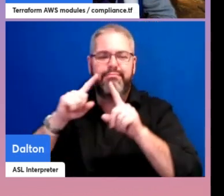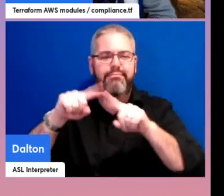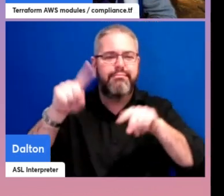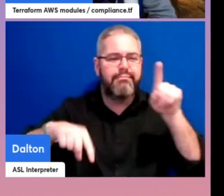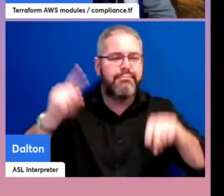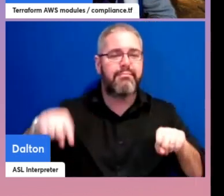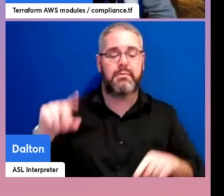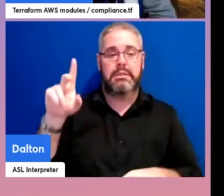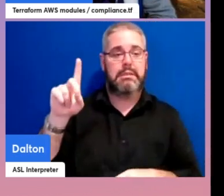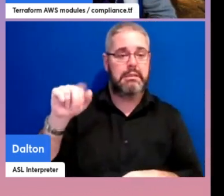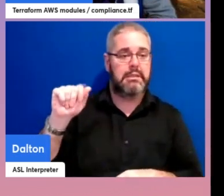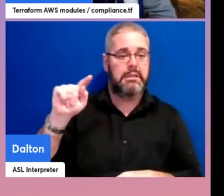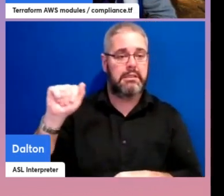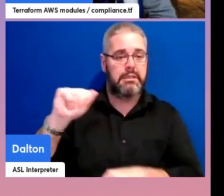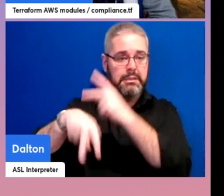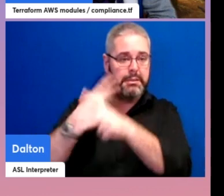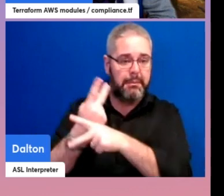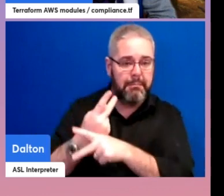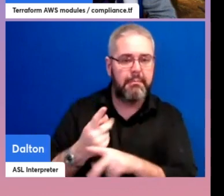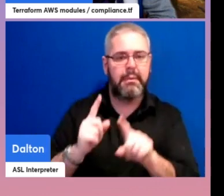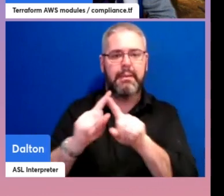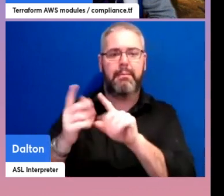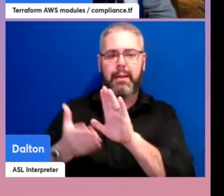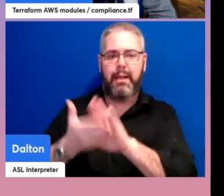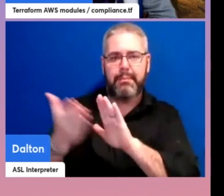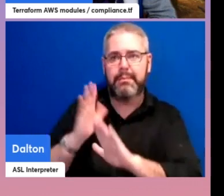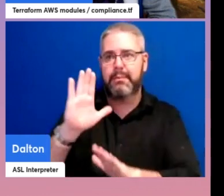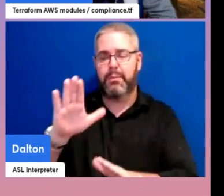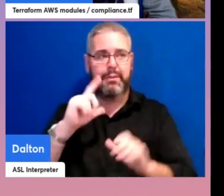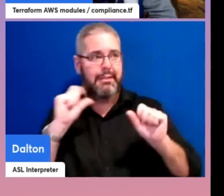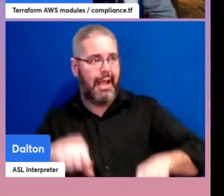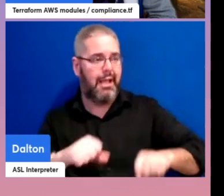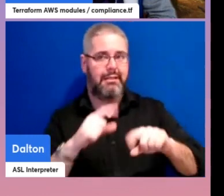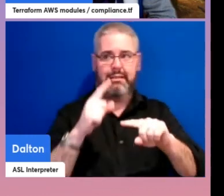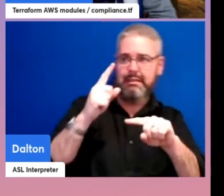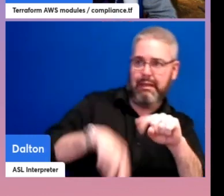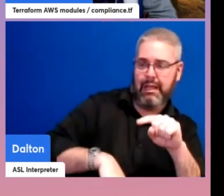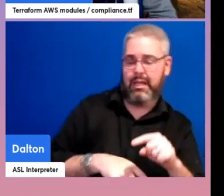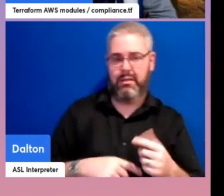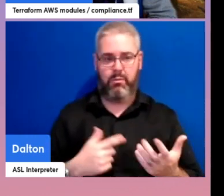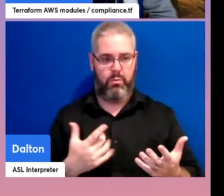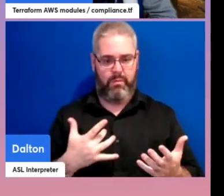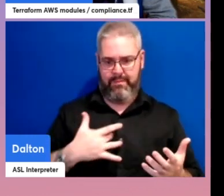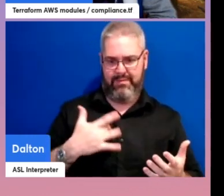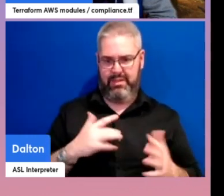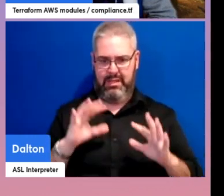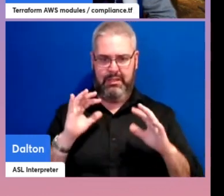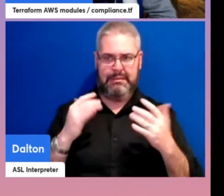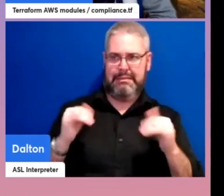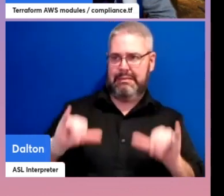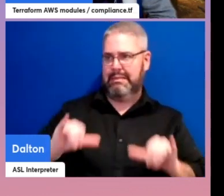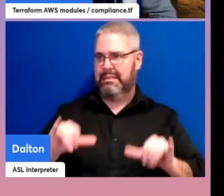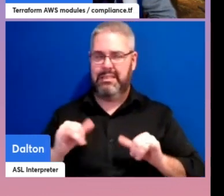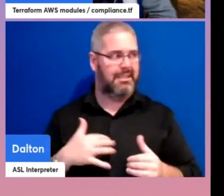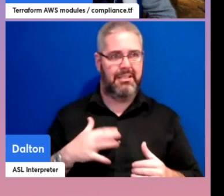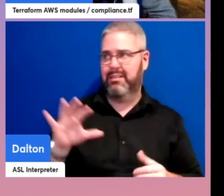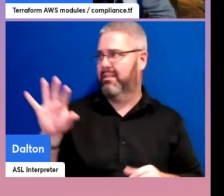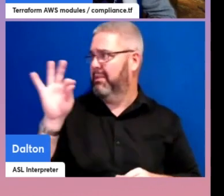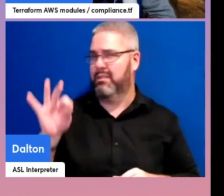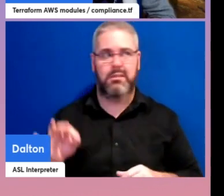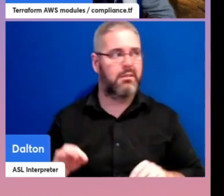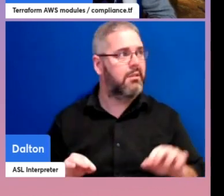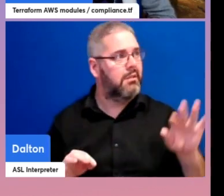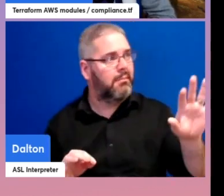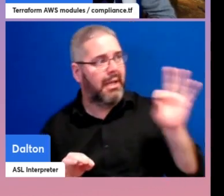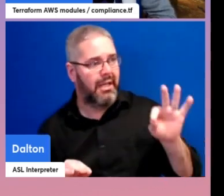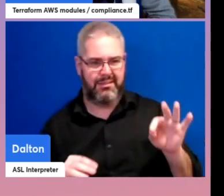type, and it has different operational efficiency. So, well, you may think like which one to choose. You probably already